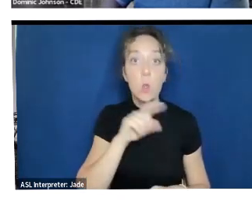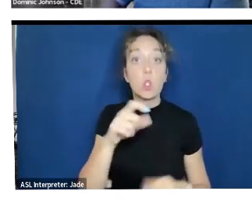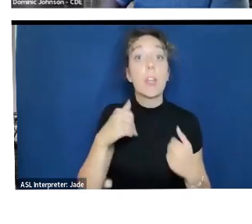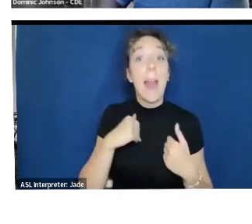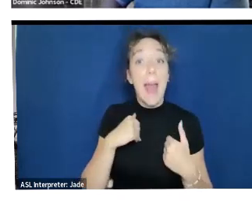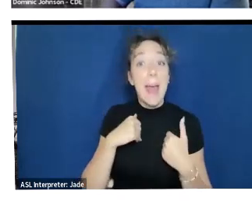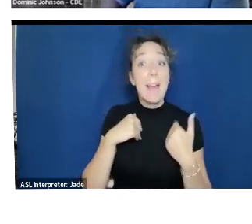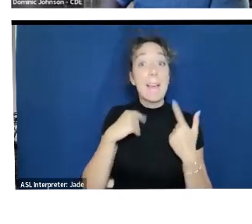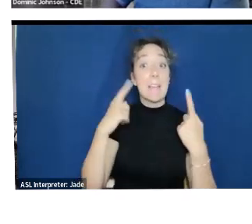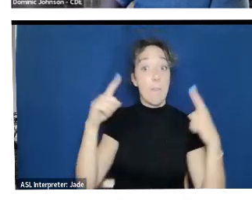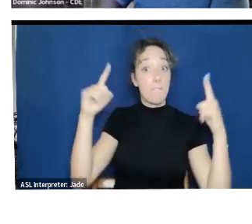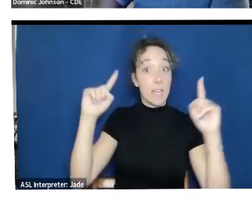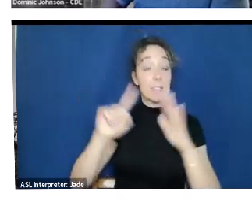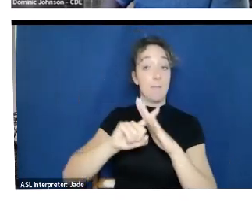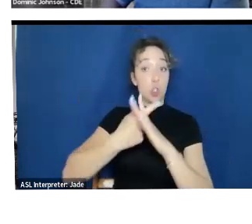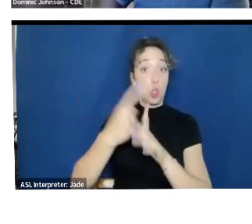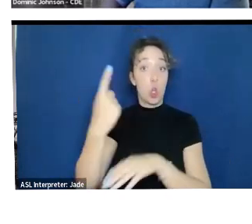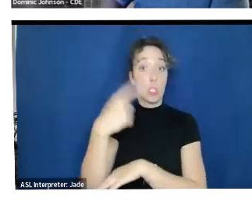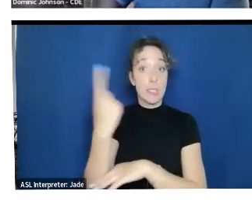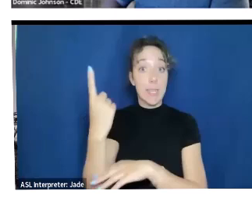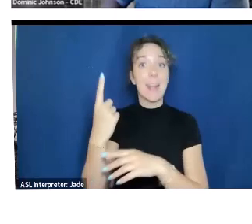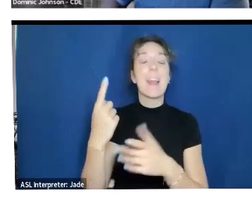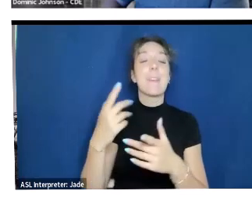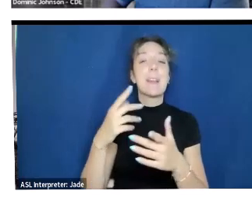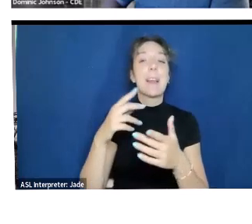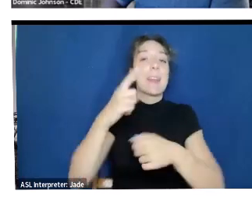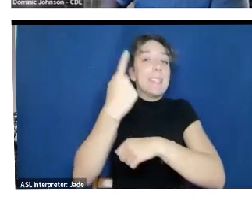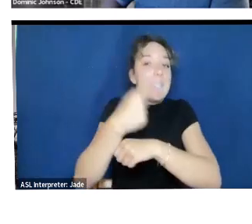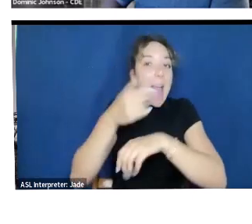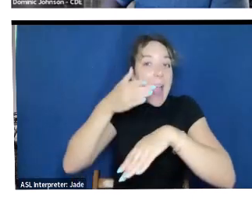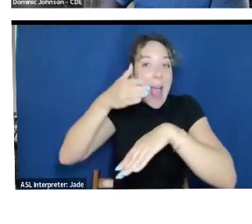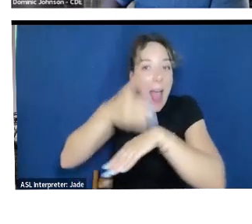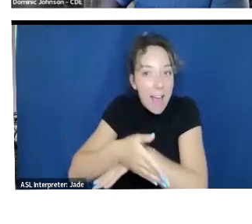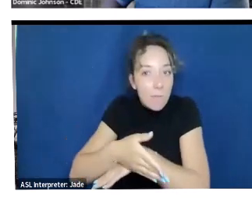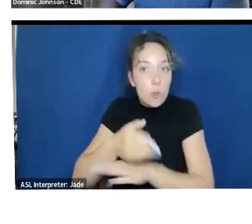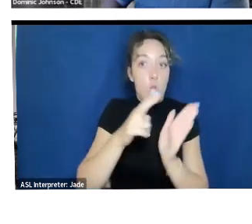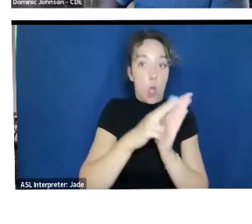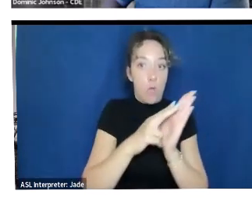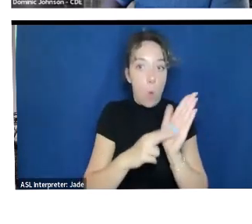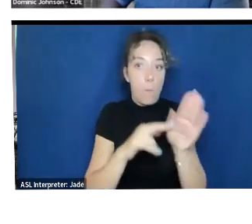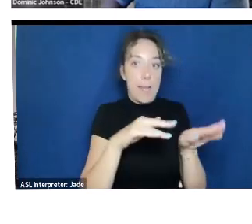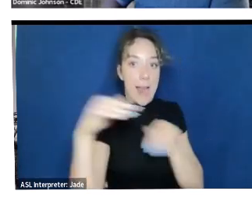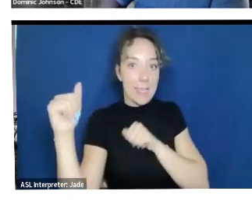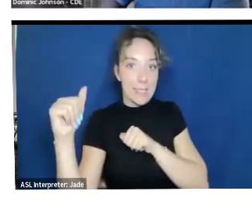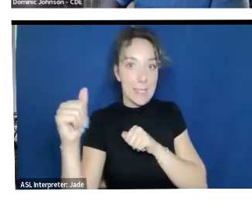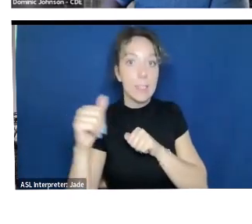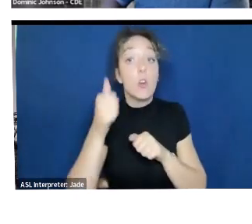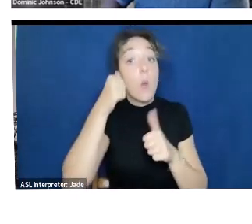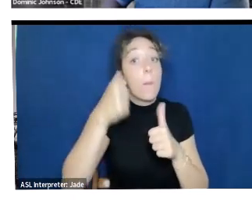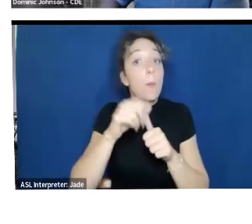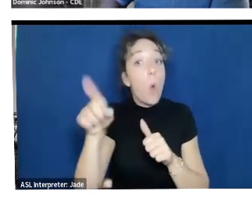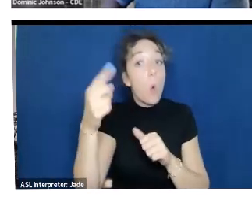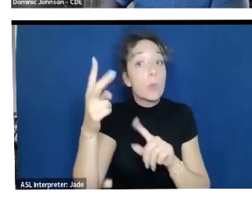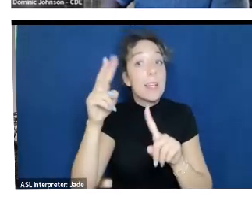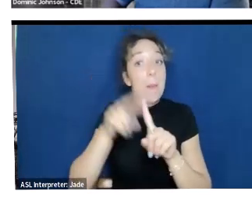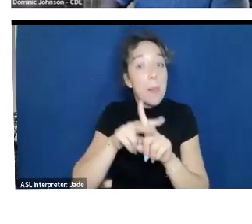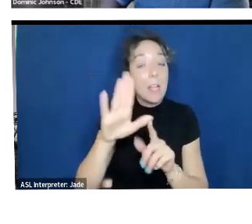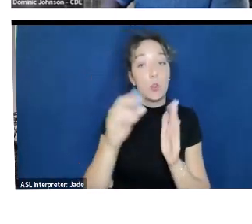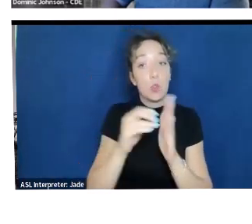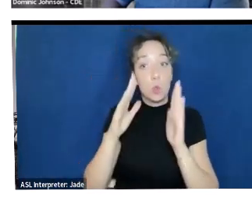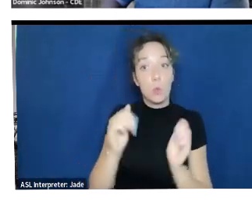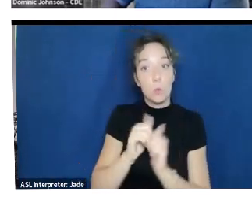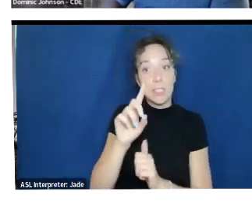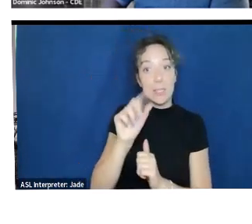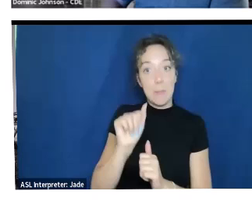day after the enrollment exit. And do remember, this only applies to your students with disabilities who